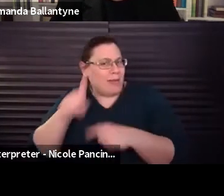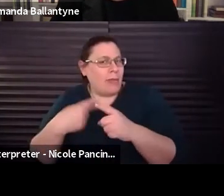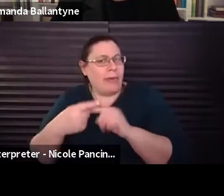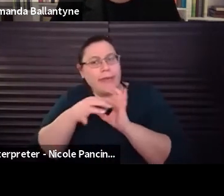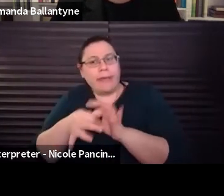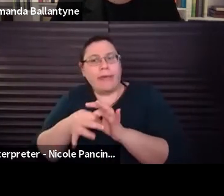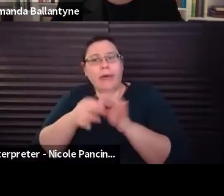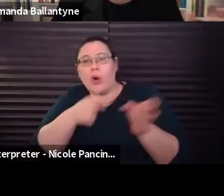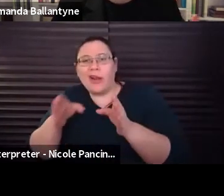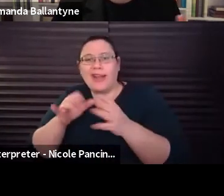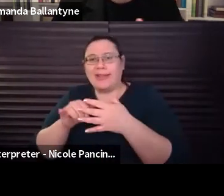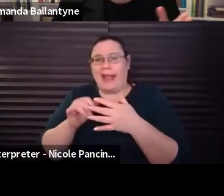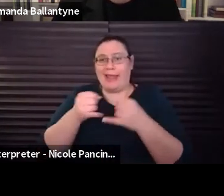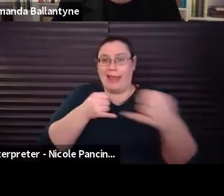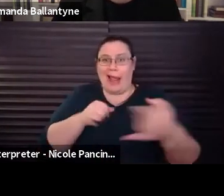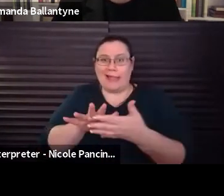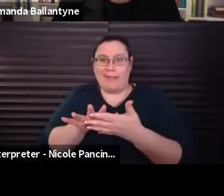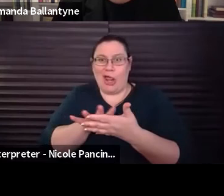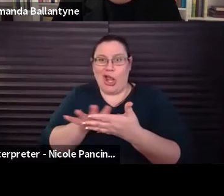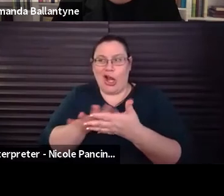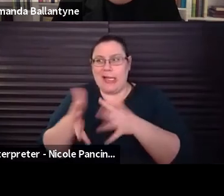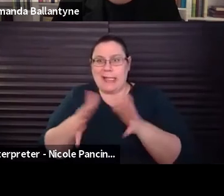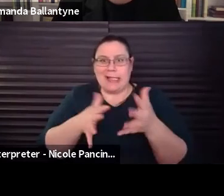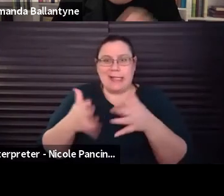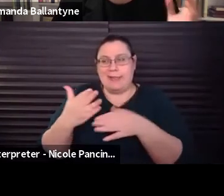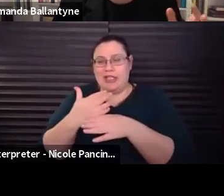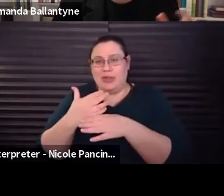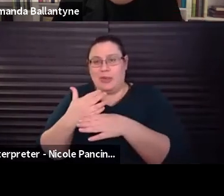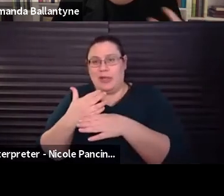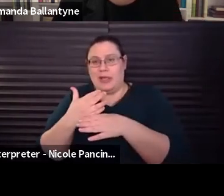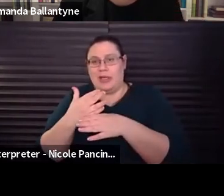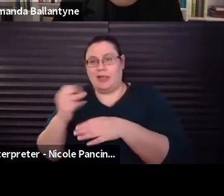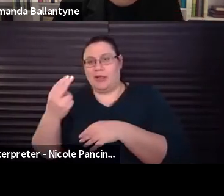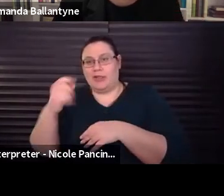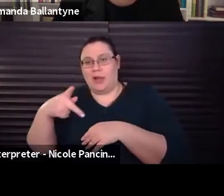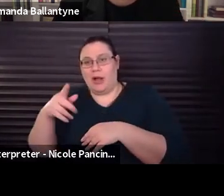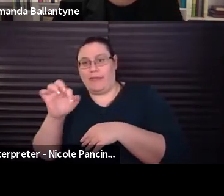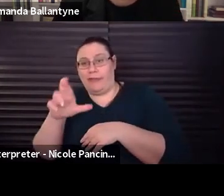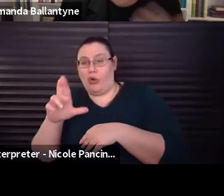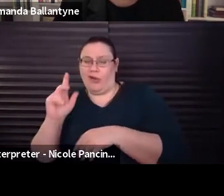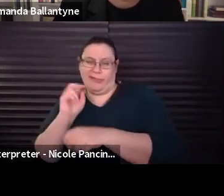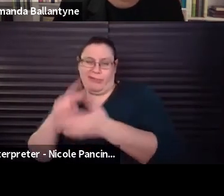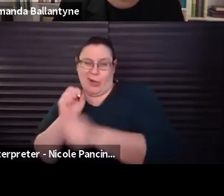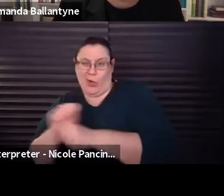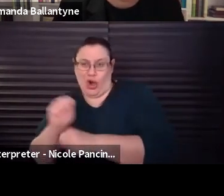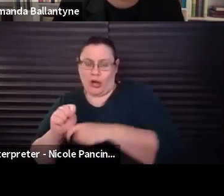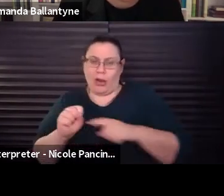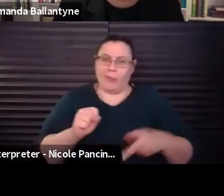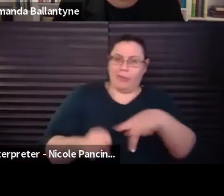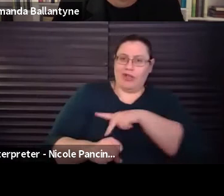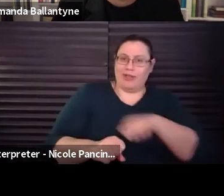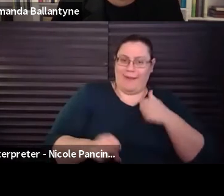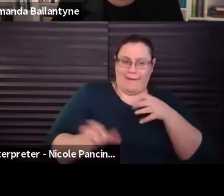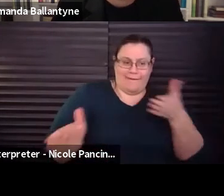and the blurry lines, the increasingly blurry lines between what's the shop floor and what's someone's personal life? How does social media play into